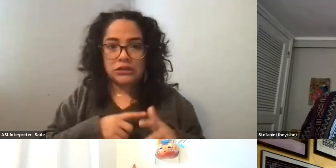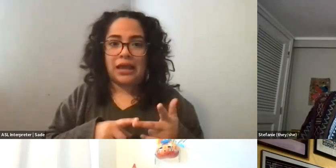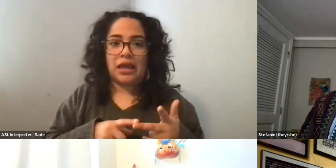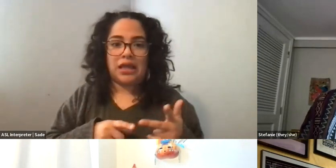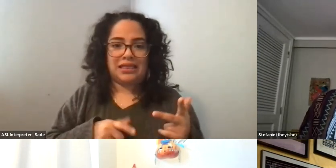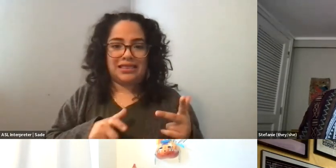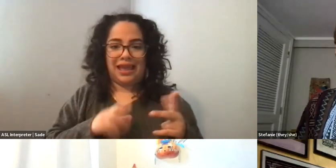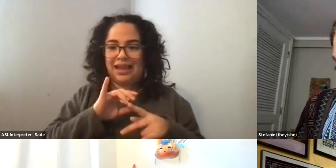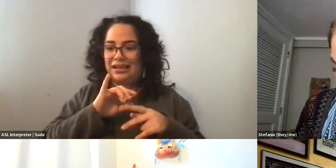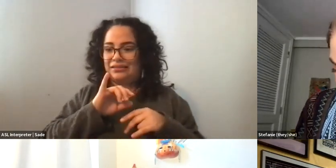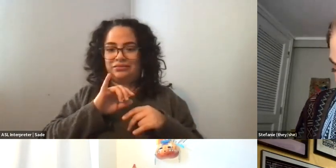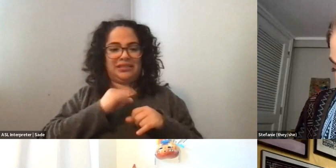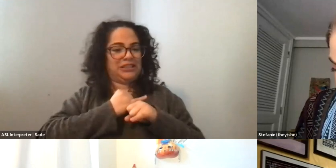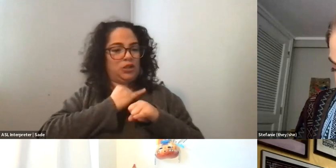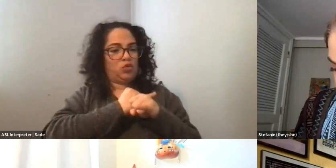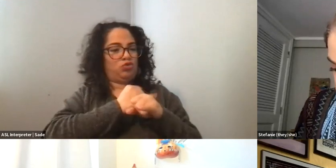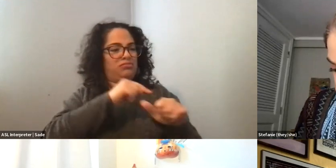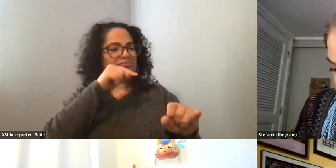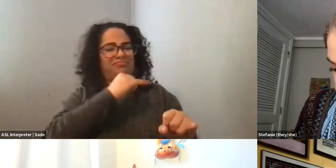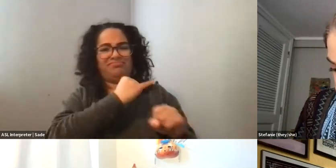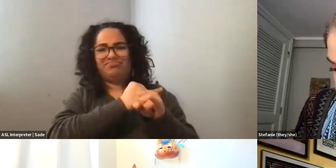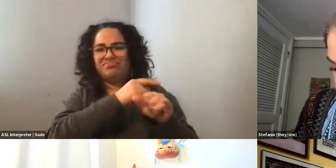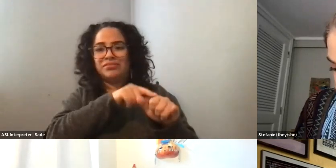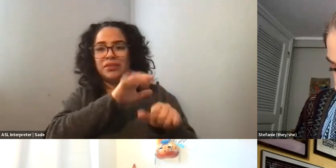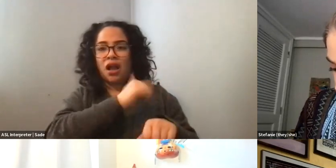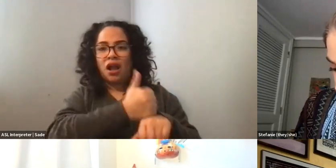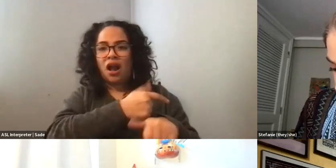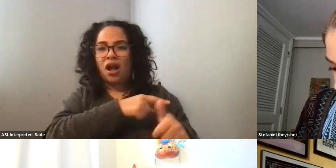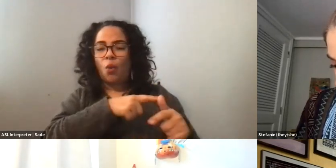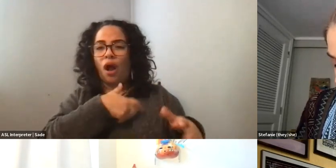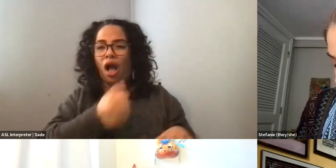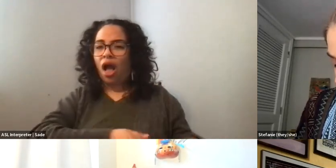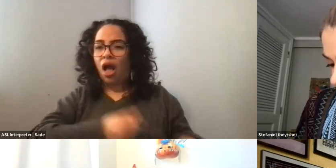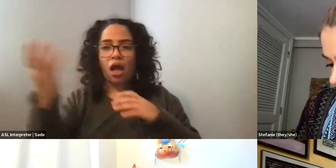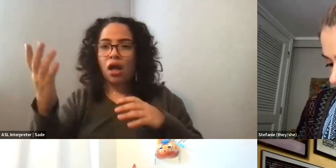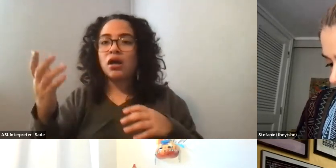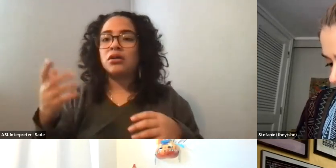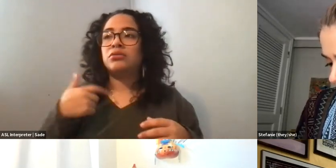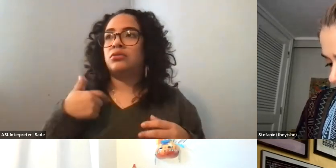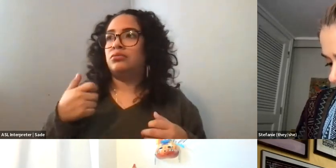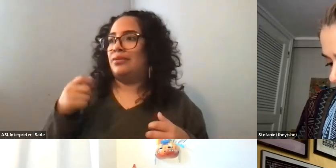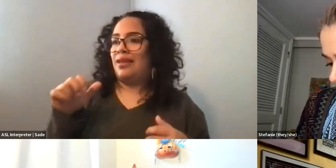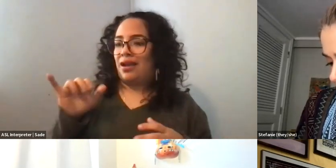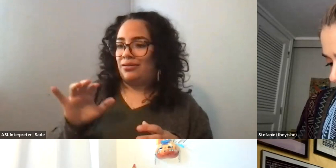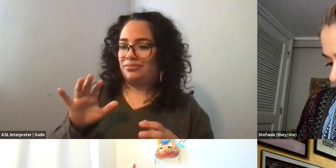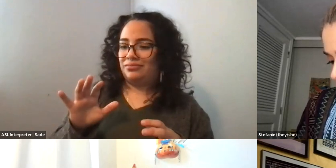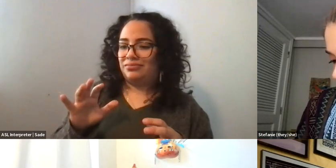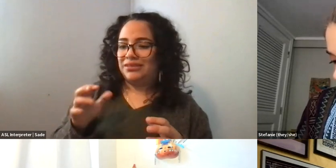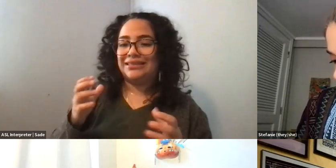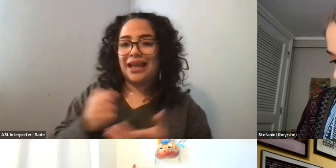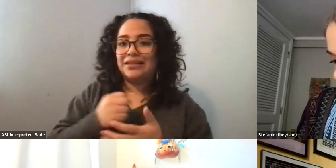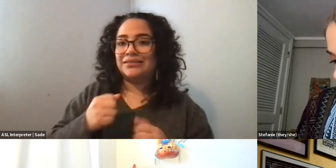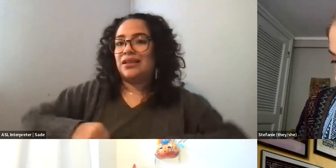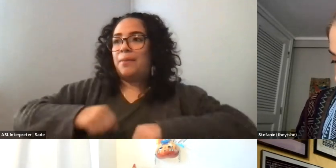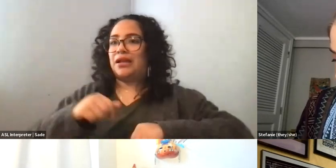institutions that both exist physically and in different manifested spaces, right? So I'm gonna